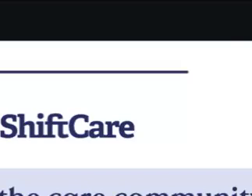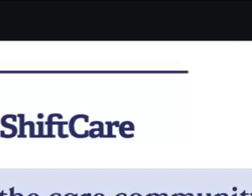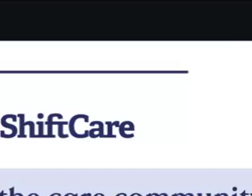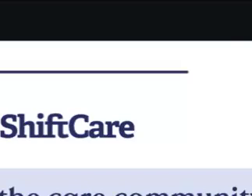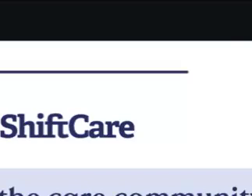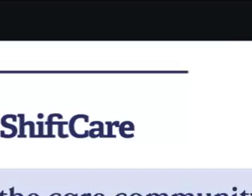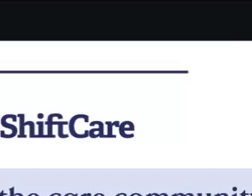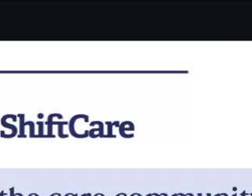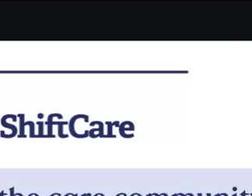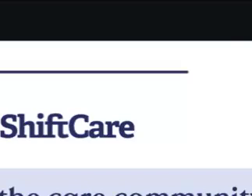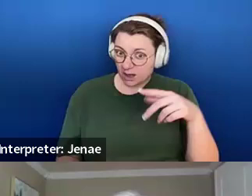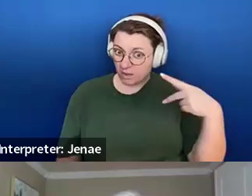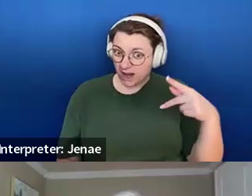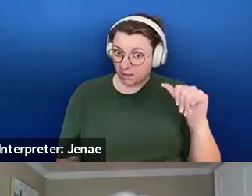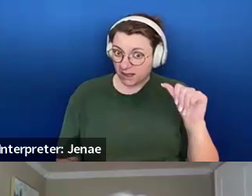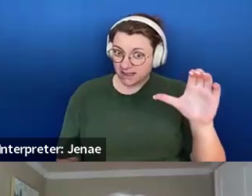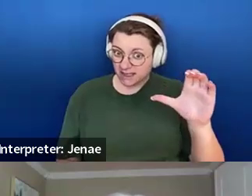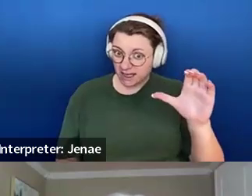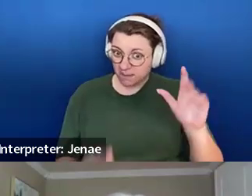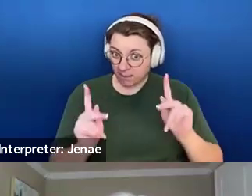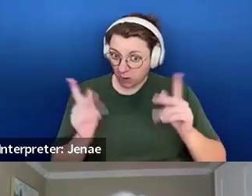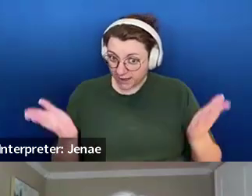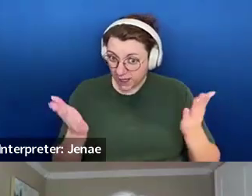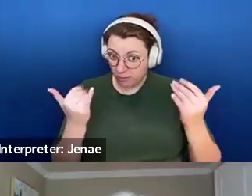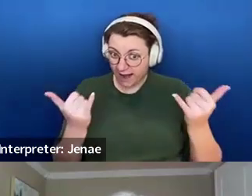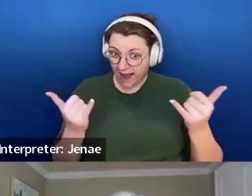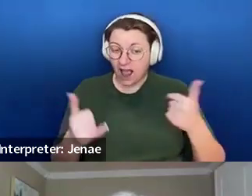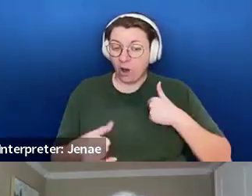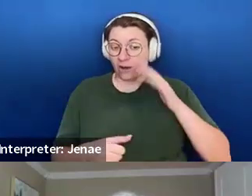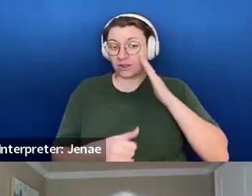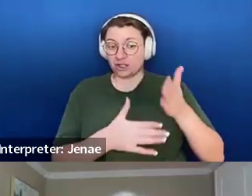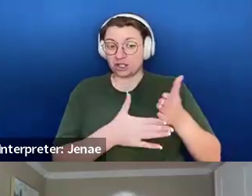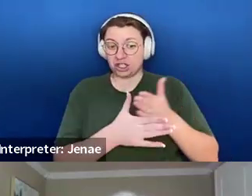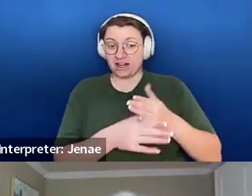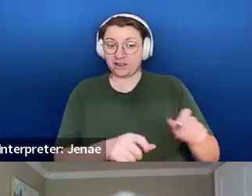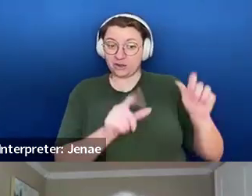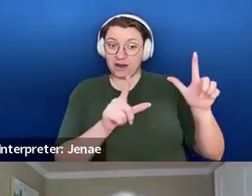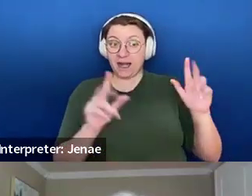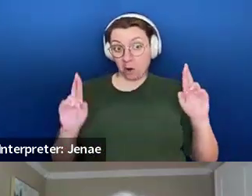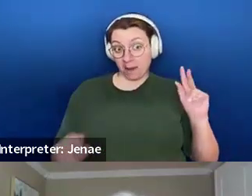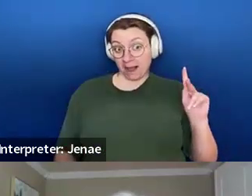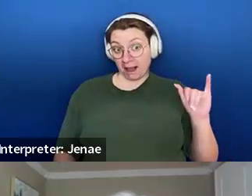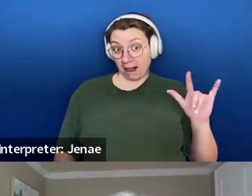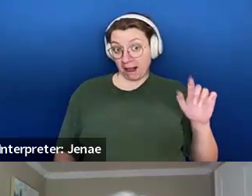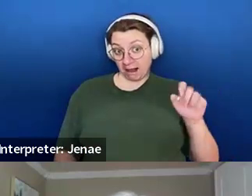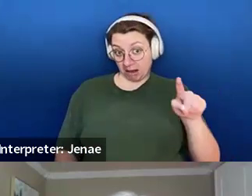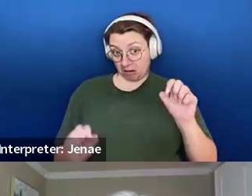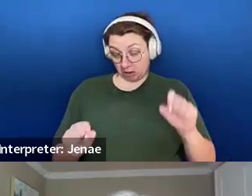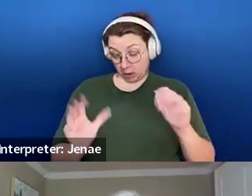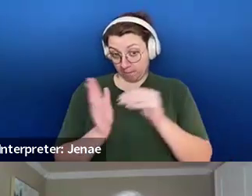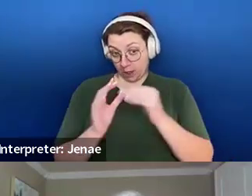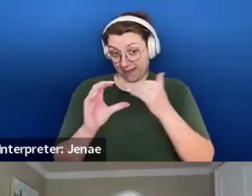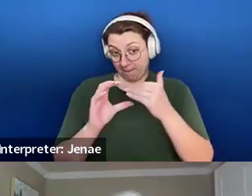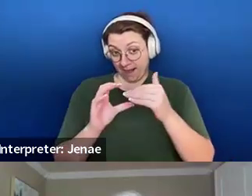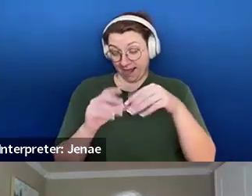advisory people on right now, but I was going to share my screen. I'm hoping that Kyle, you guys, maybe you can put your email address in the